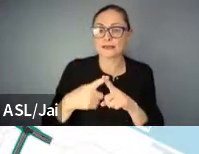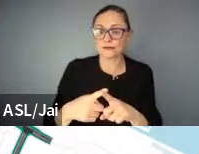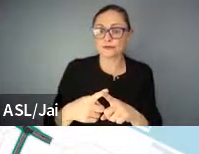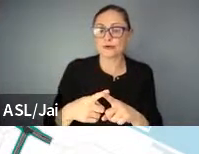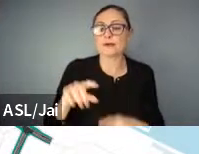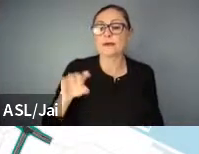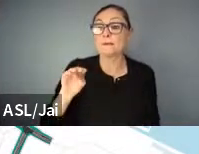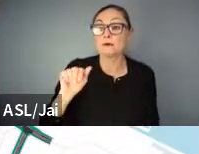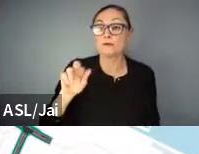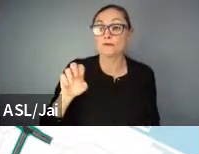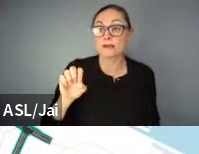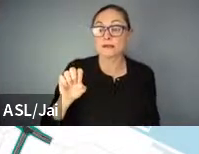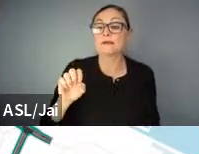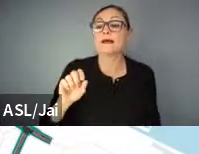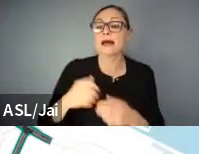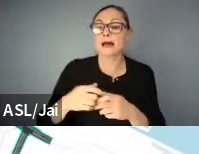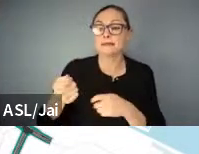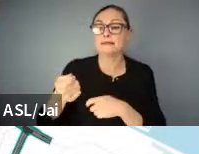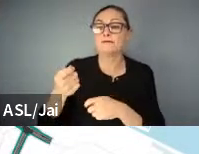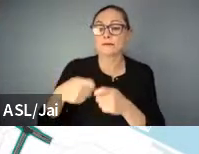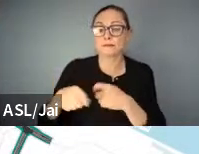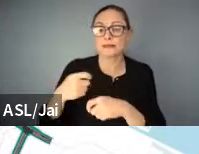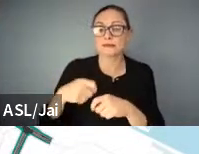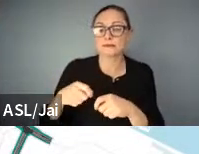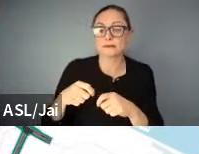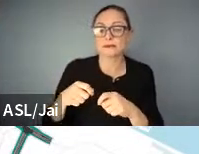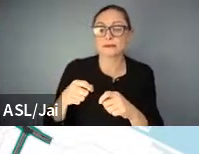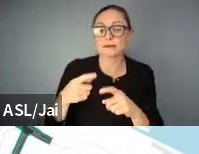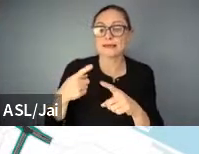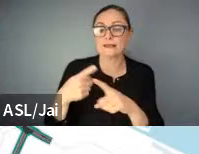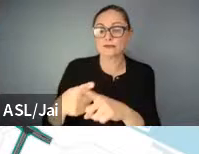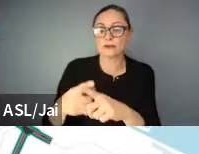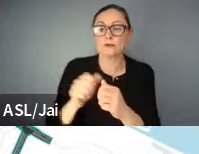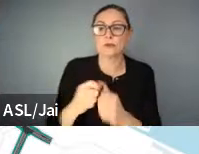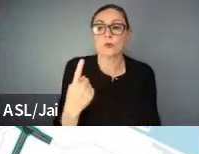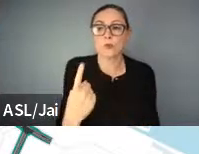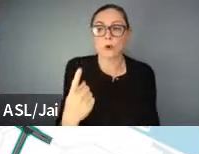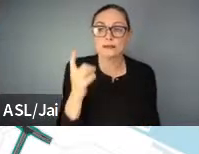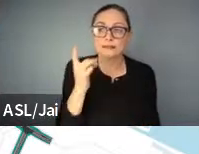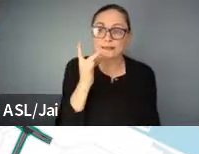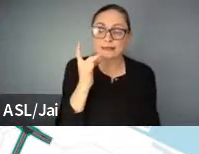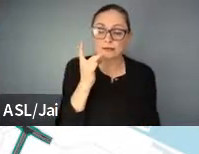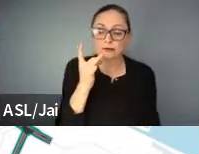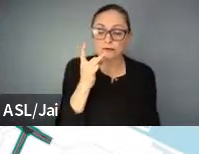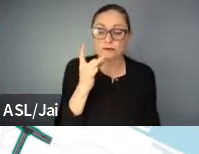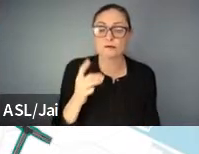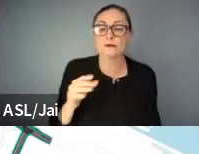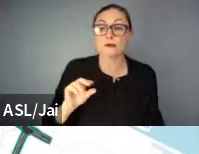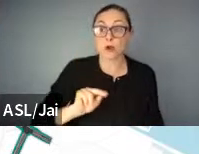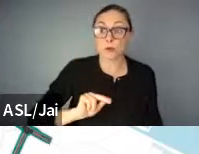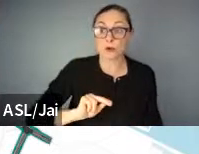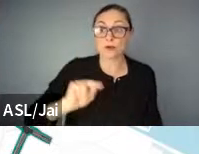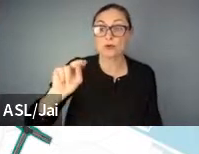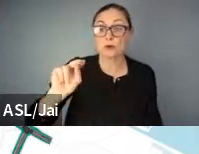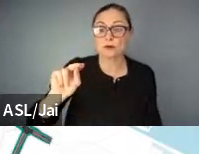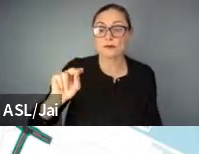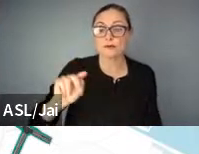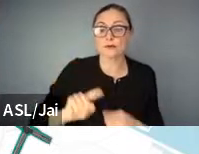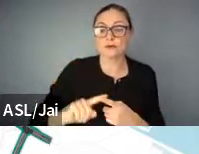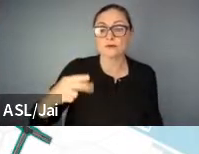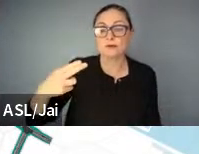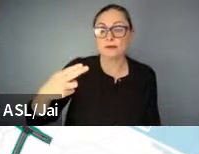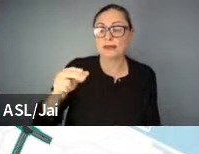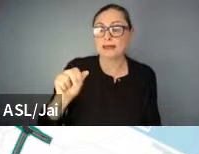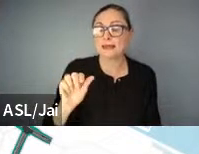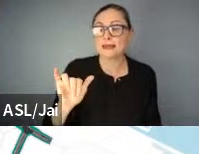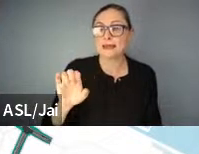replacement interchange with a single signal on it. Moving northward to Hayden Island. Hayden